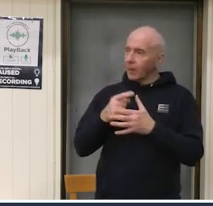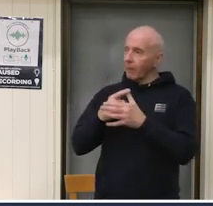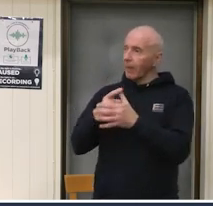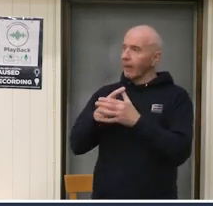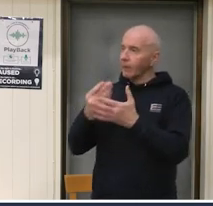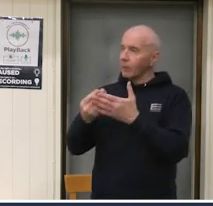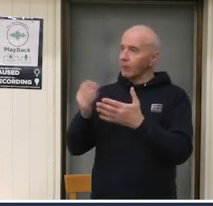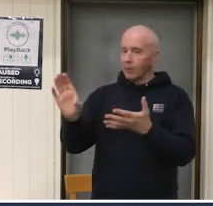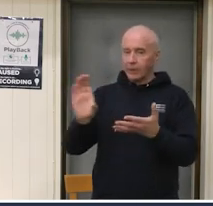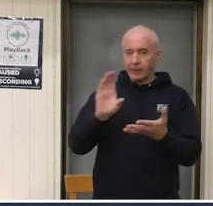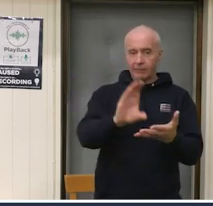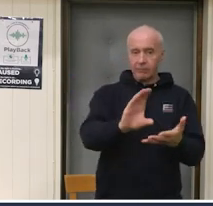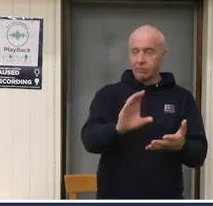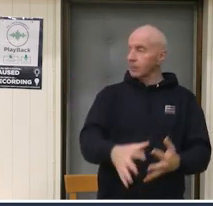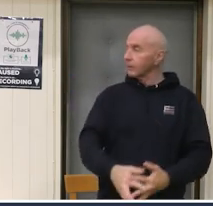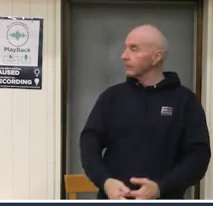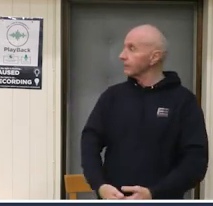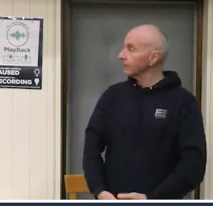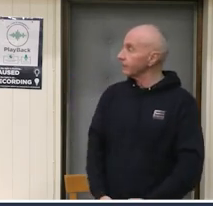of view.